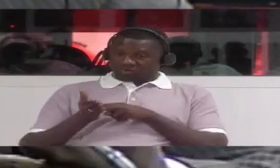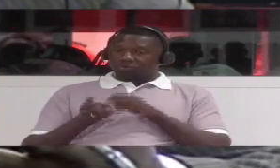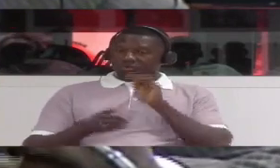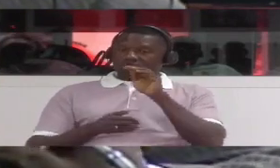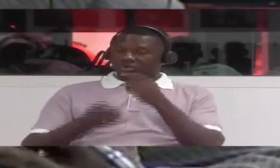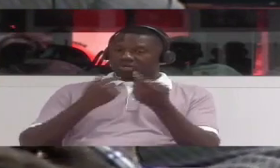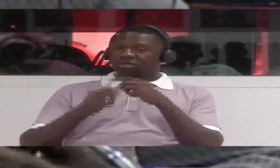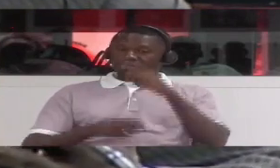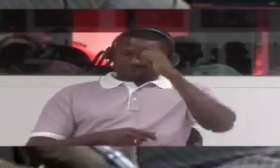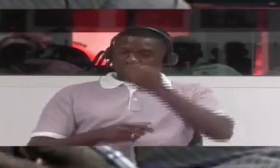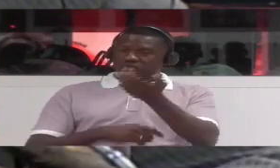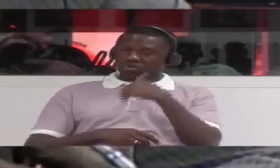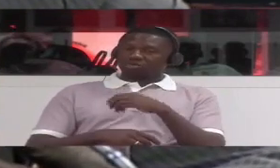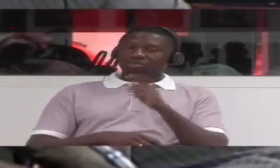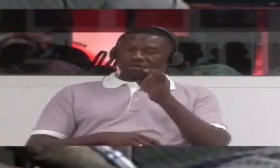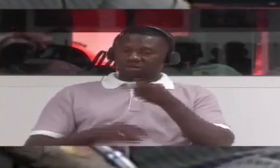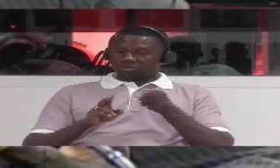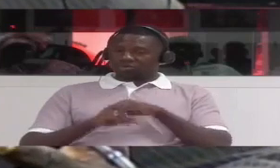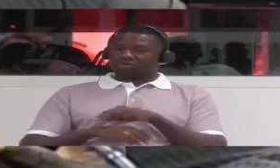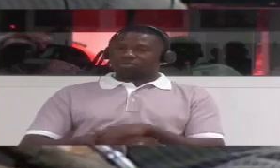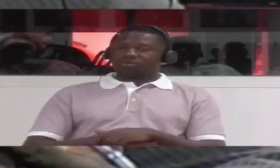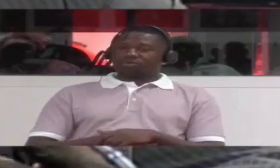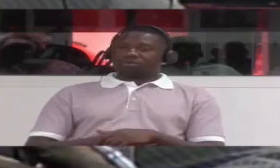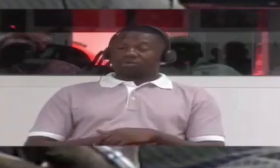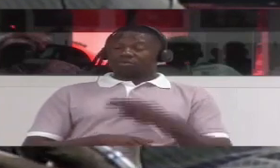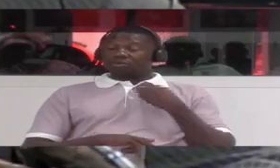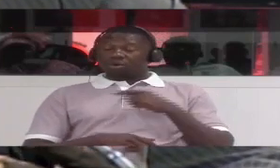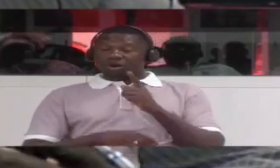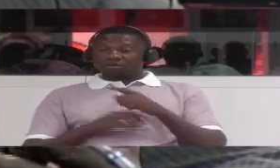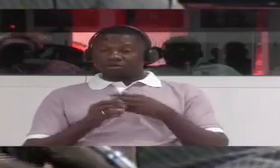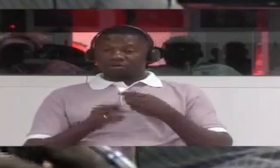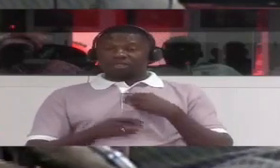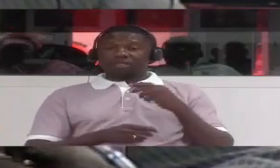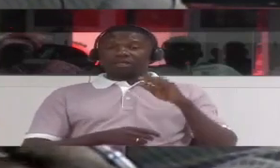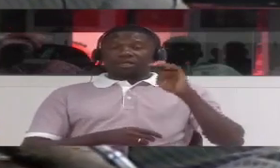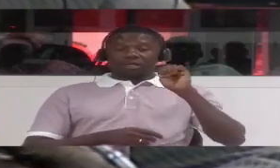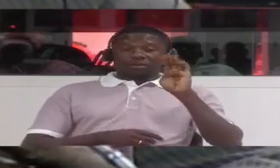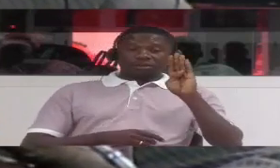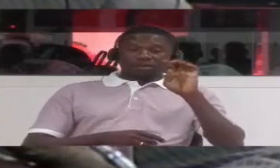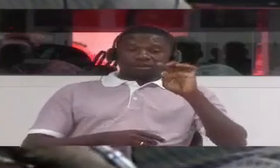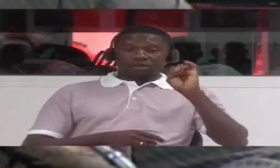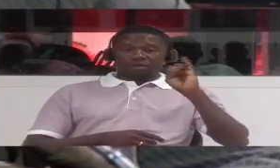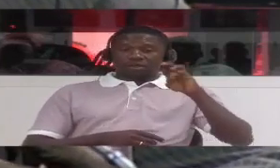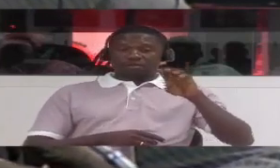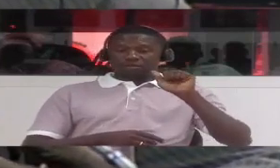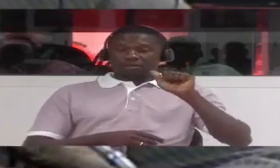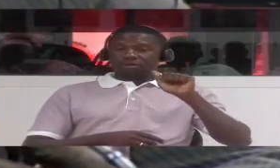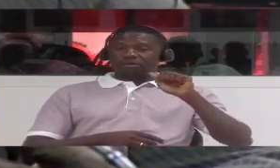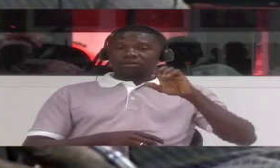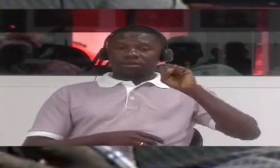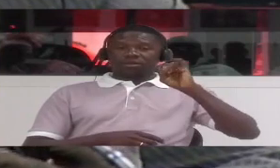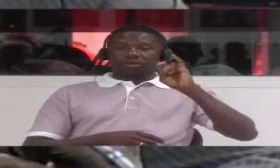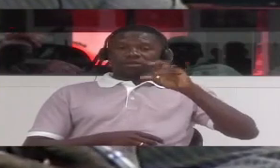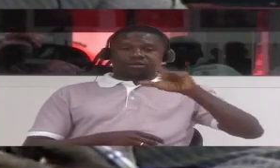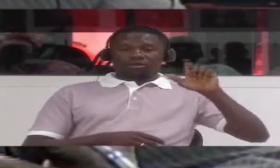myself and Ibrahim Asila were the people, they were told, are the principal agents of